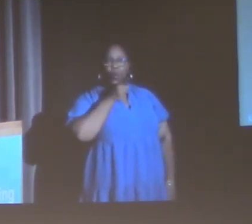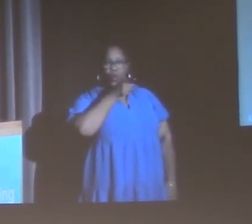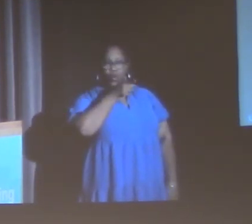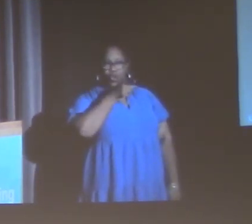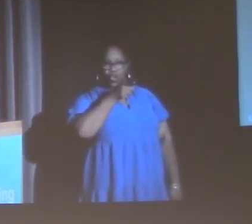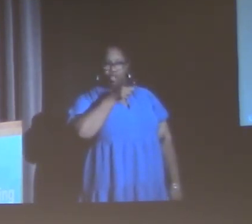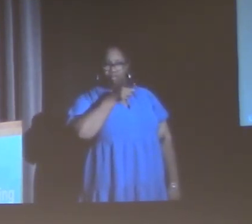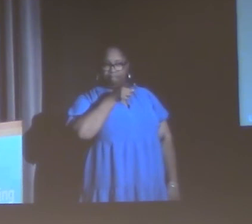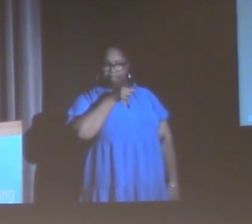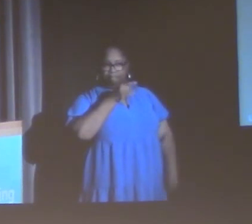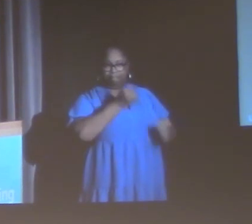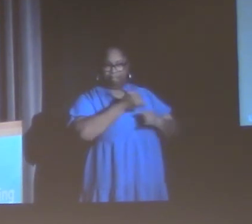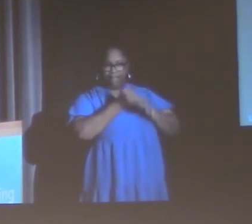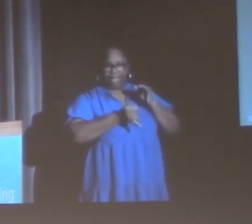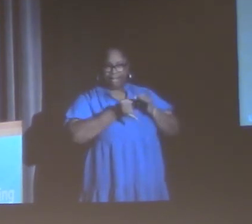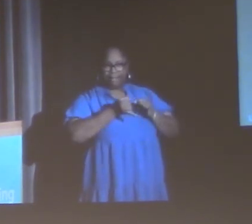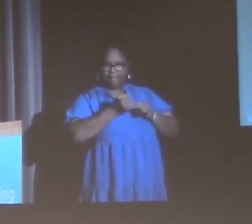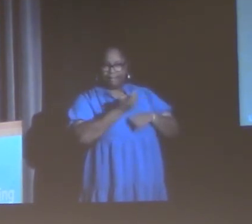Akyol.